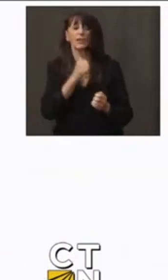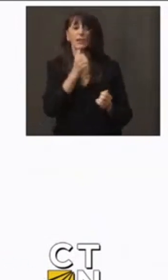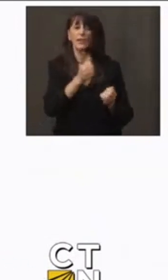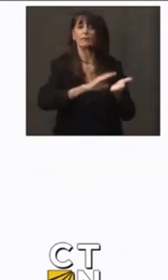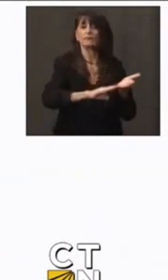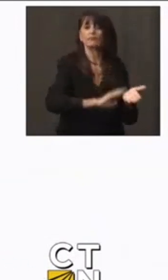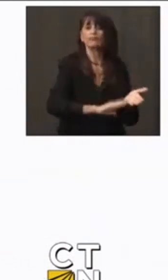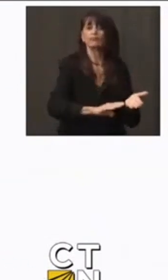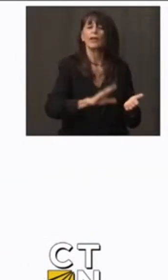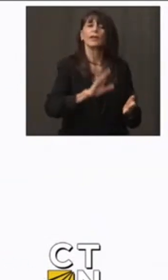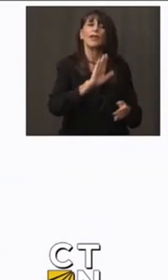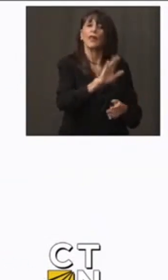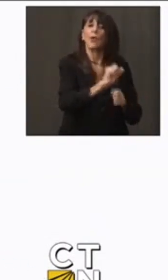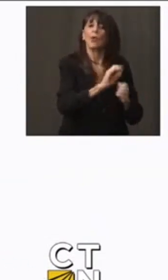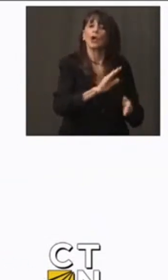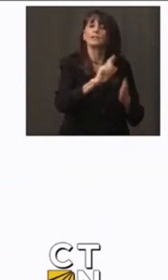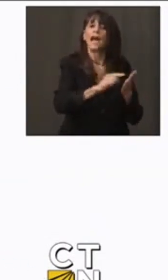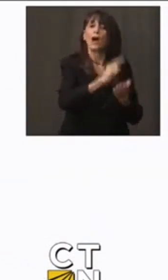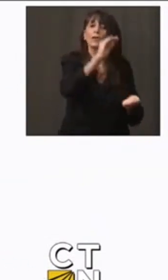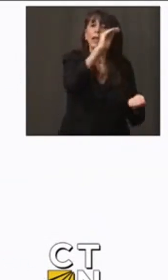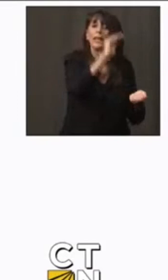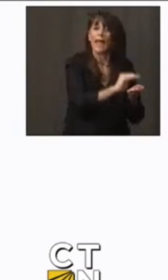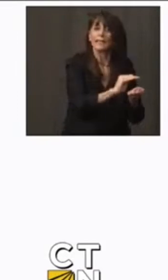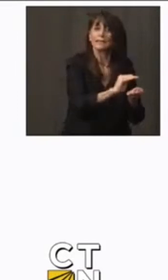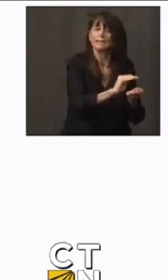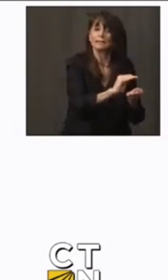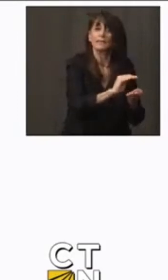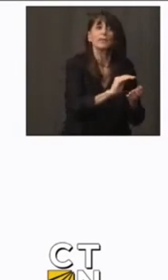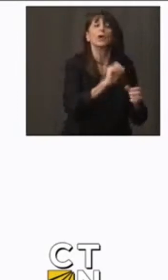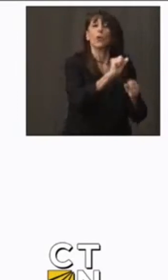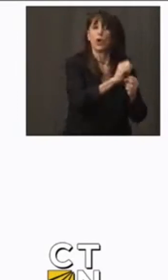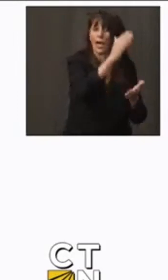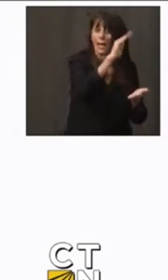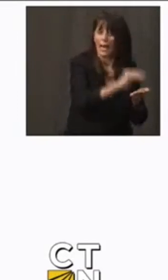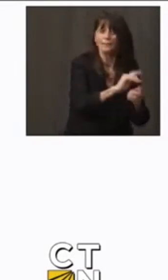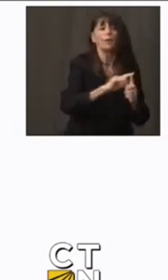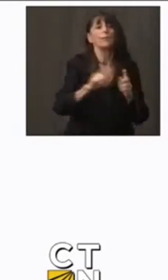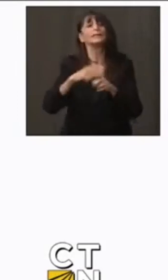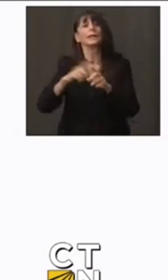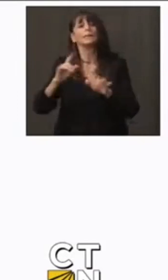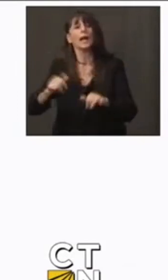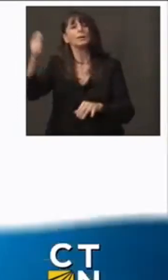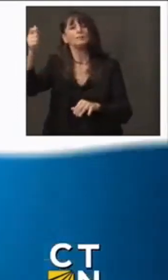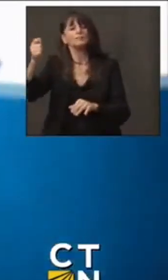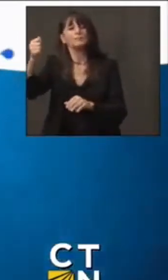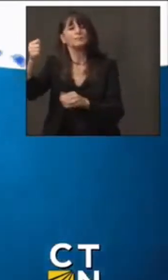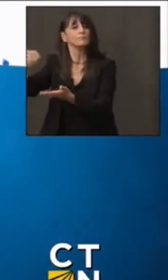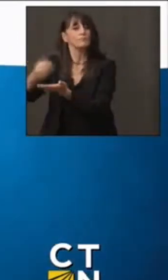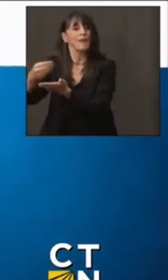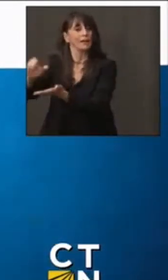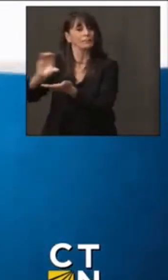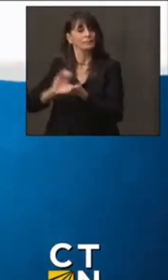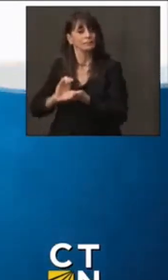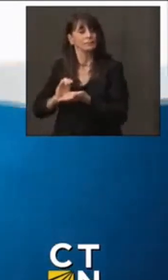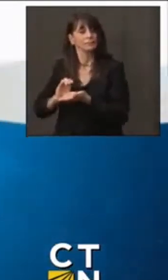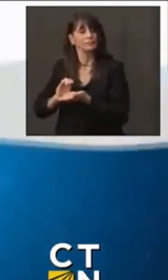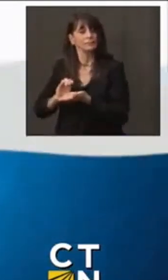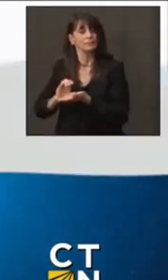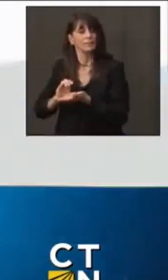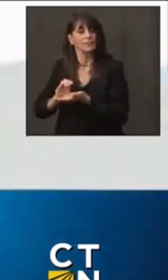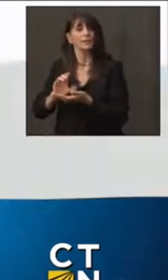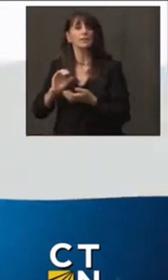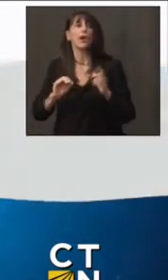hours. Then employees can collect partial unemployment benefits for the hours they've lost. Say an employee's hours are